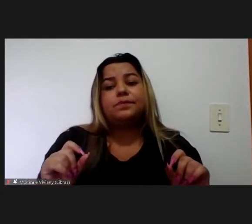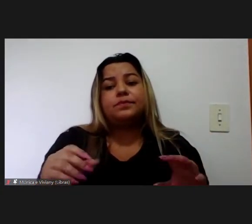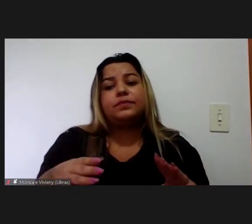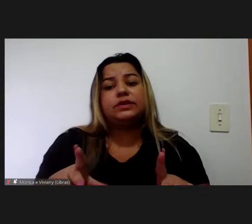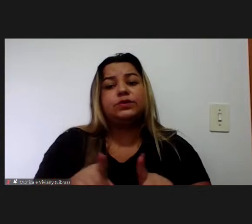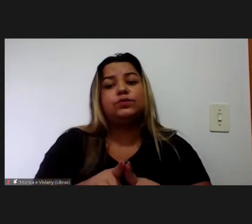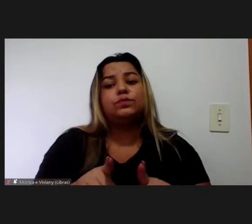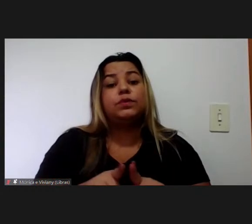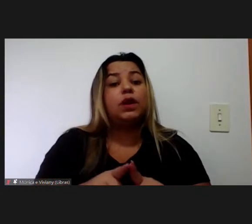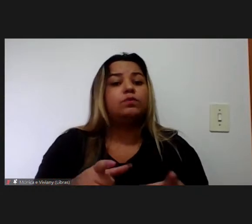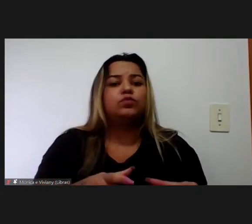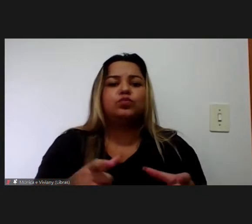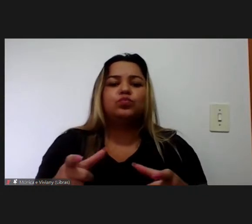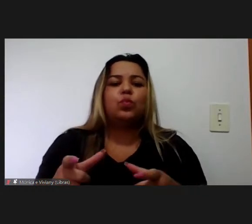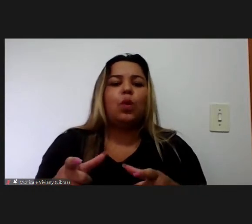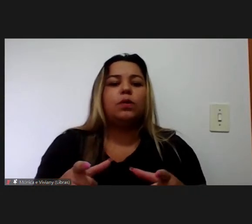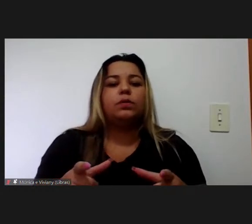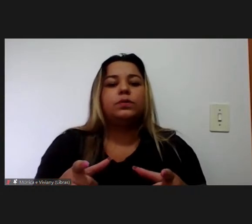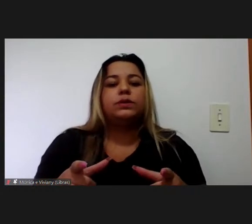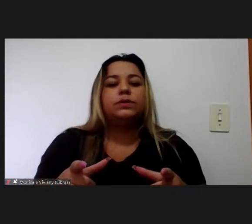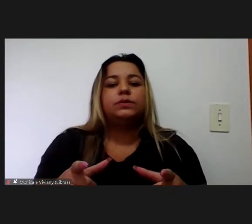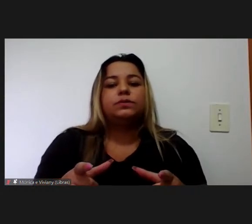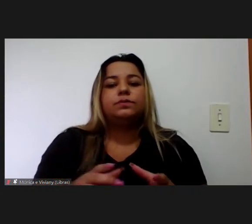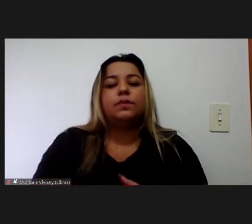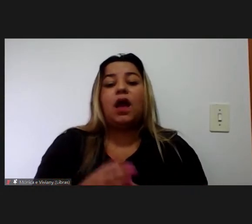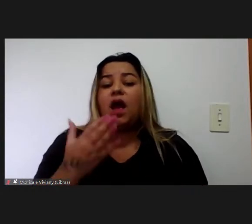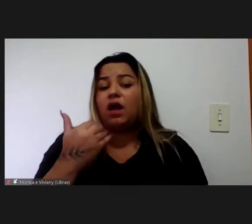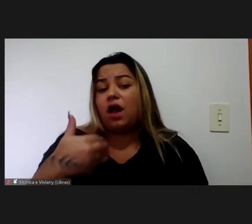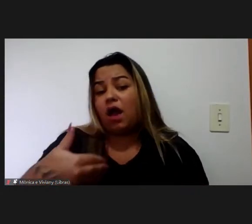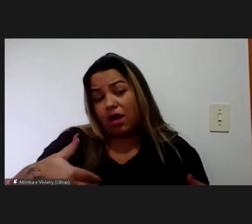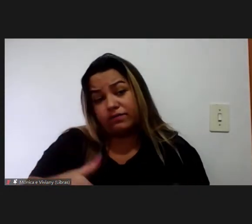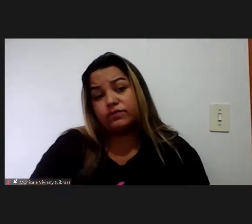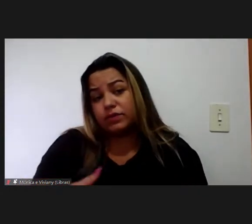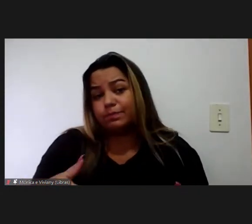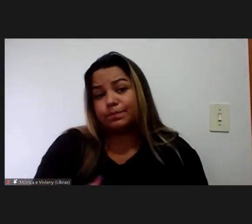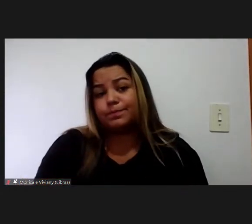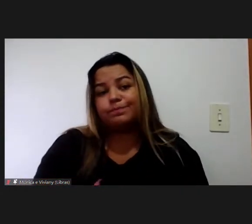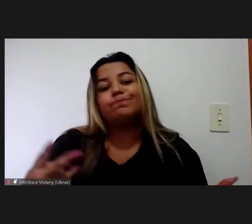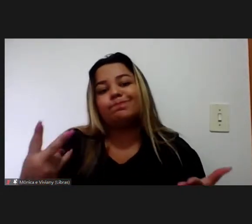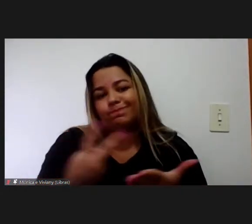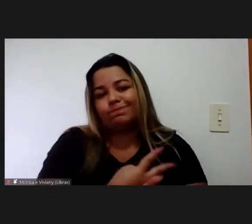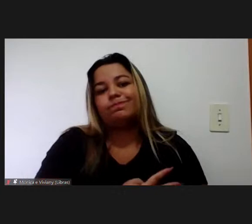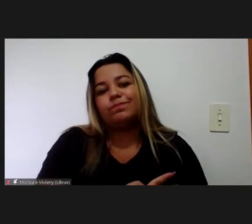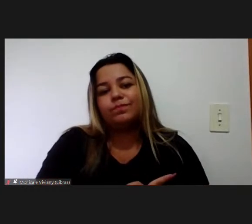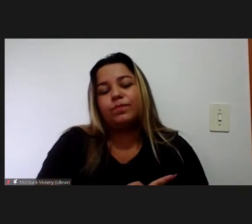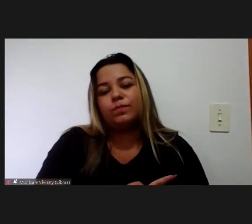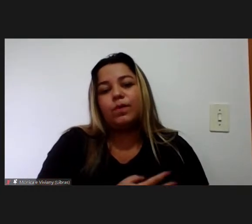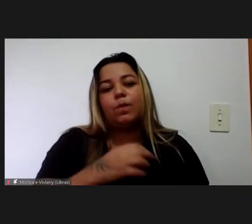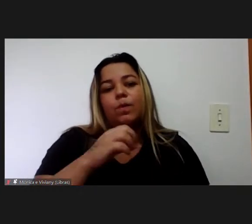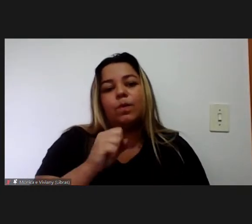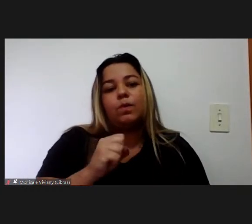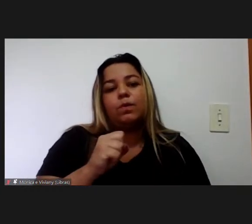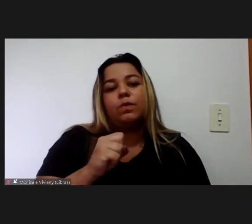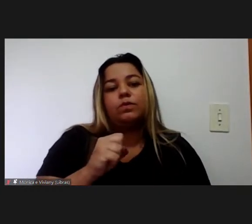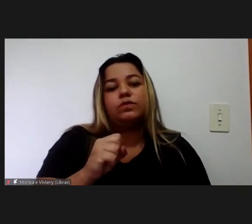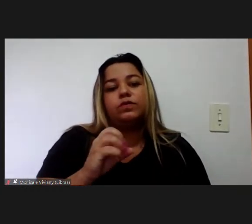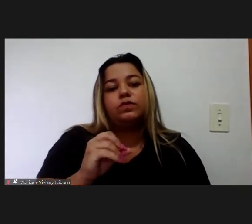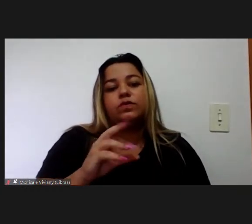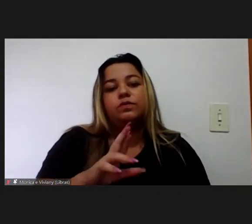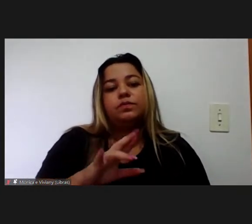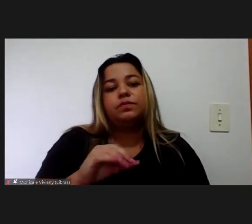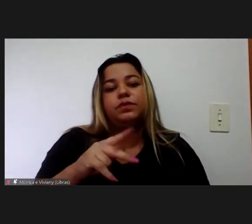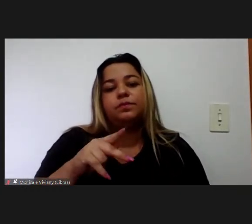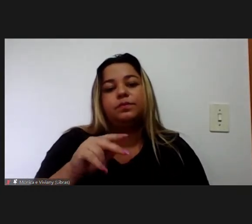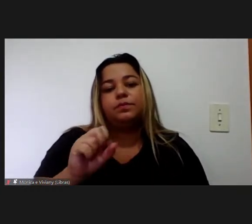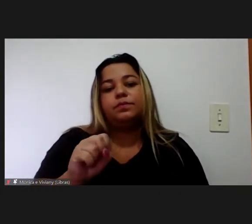possibly. They are interconnected. While hunger is still a great problem, overweight and obesity have